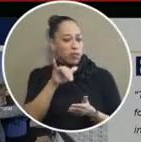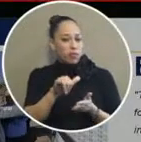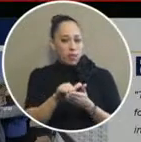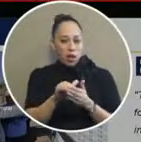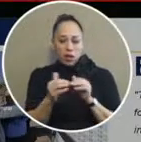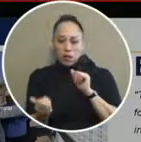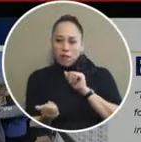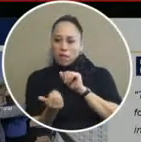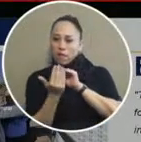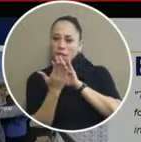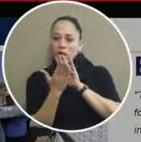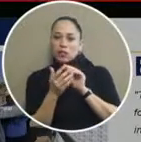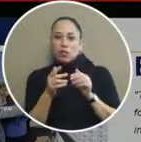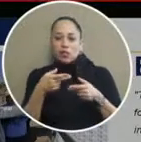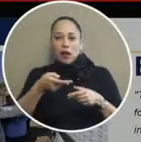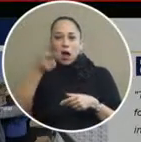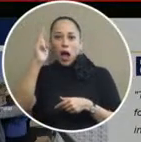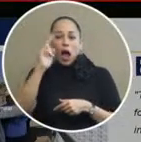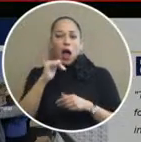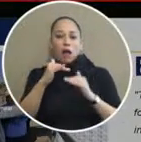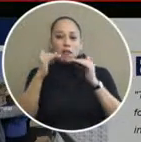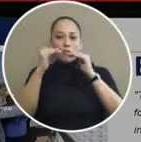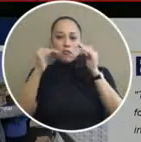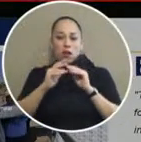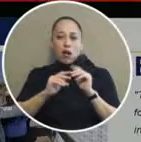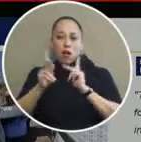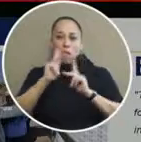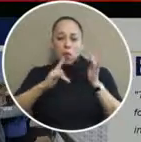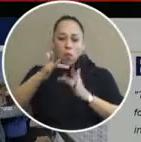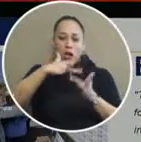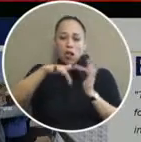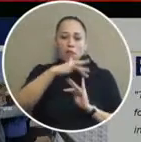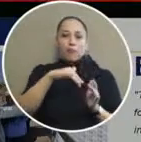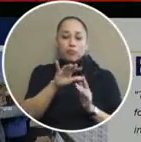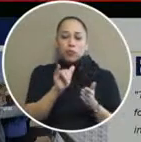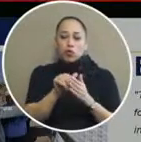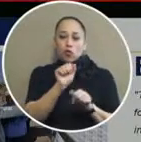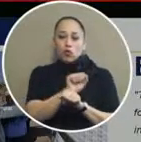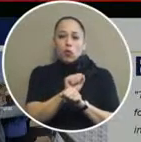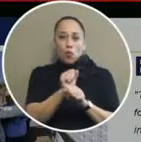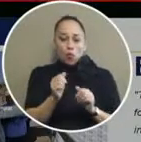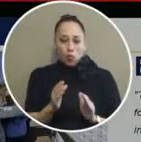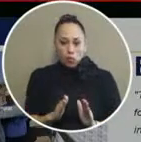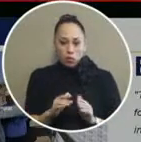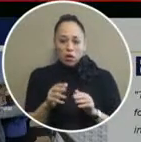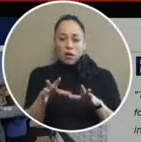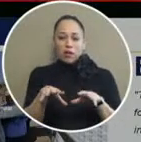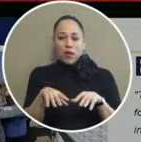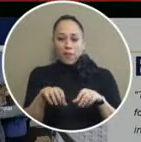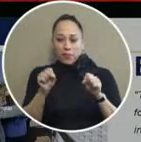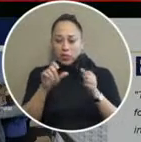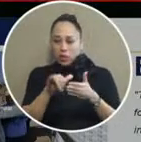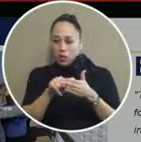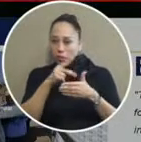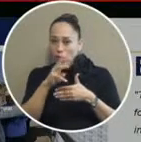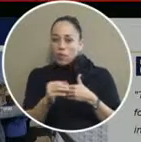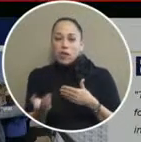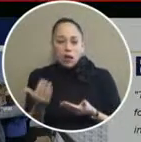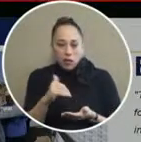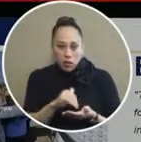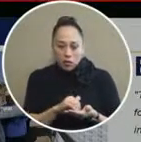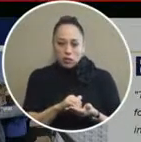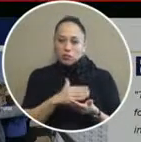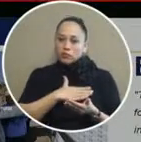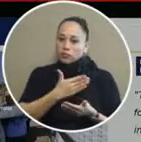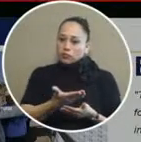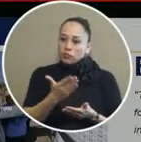front-facing departments with high levels of public interaction. And so these employees, by taking part in this program, have, again,